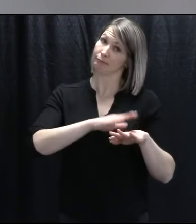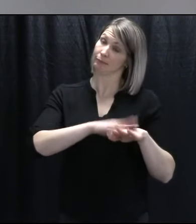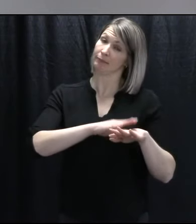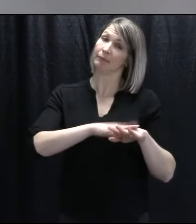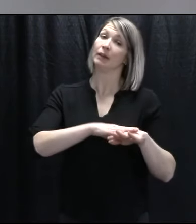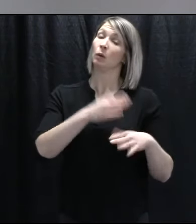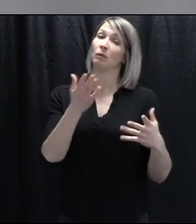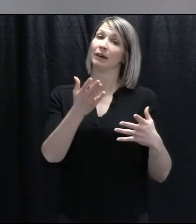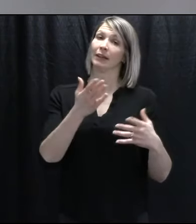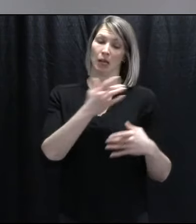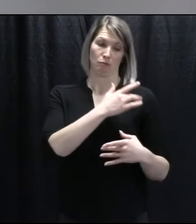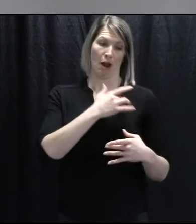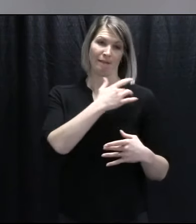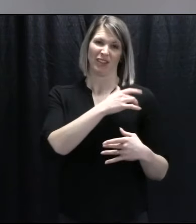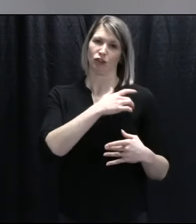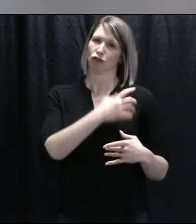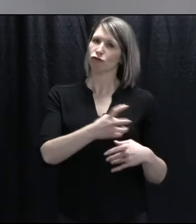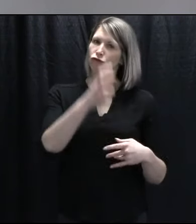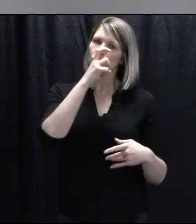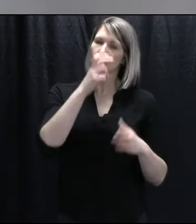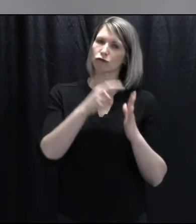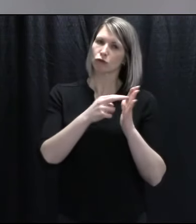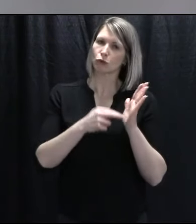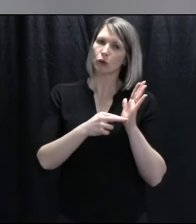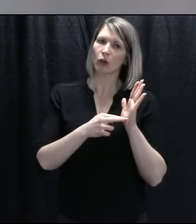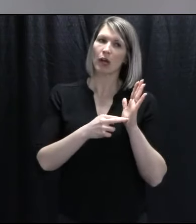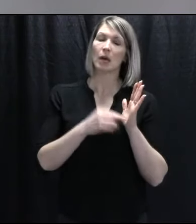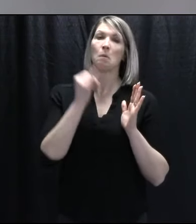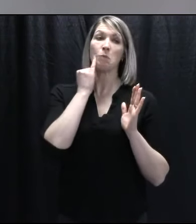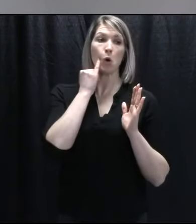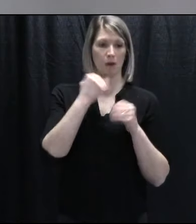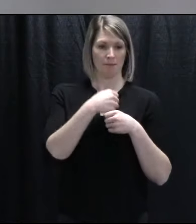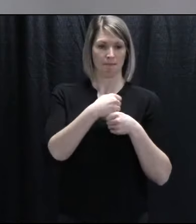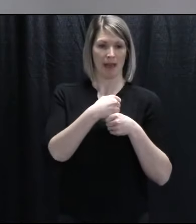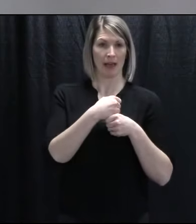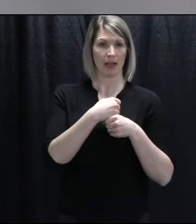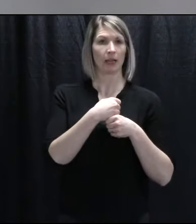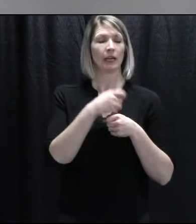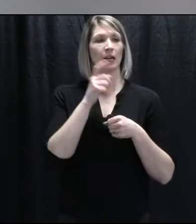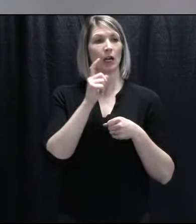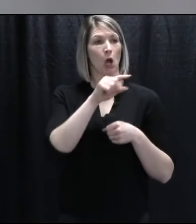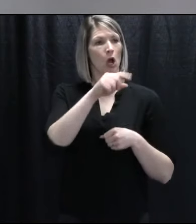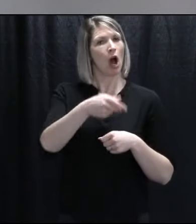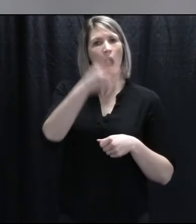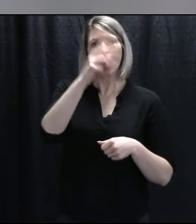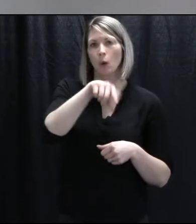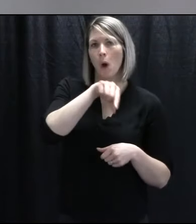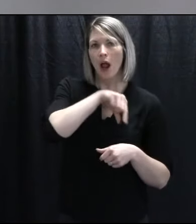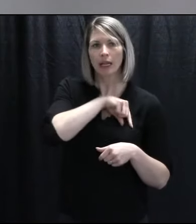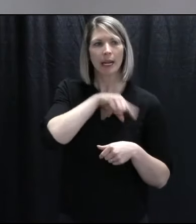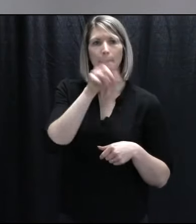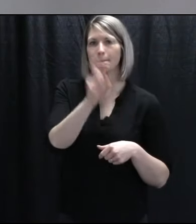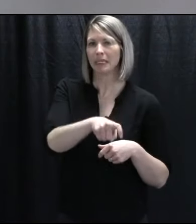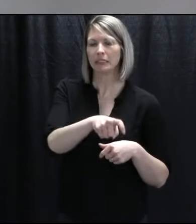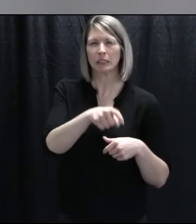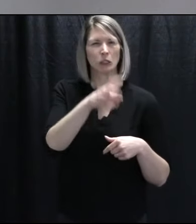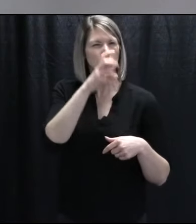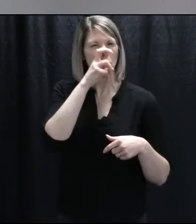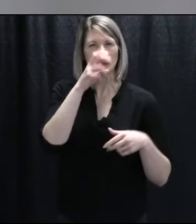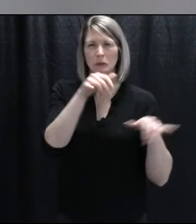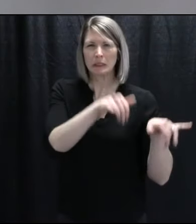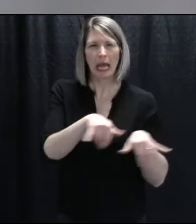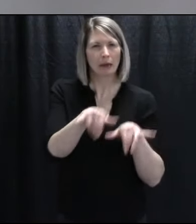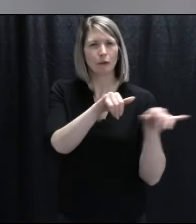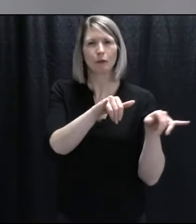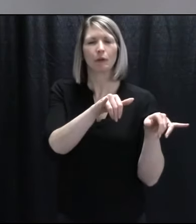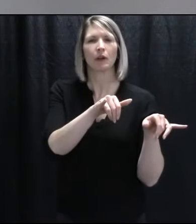specification, because the worst thing would be to equip our frontline staff with material and equipment